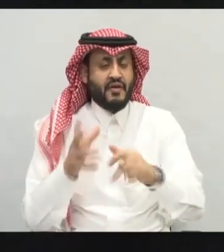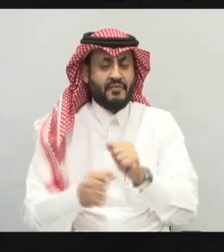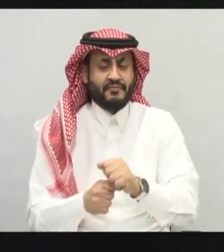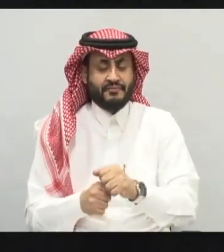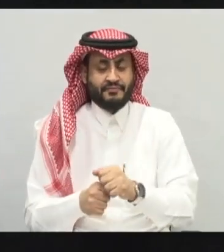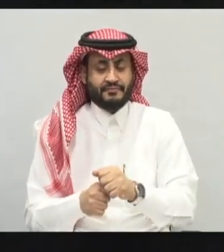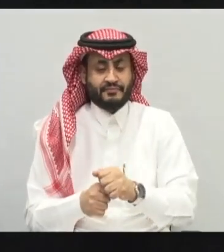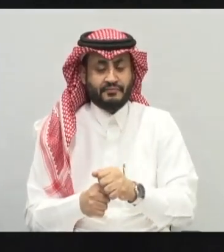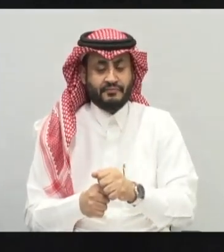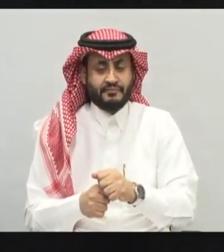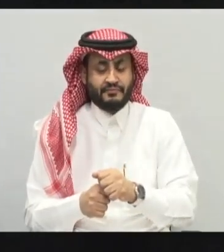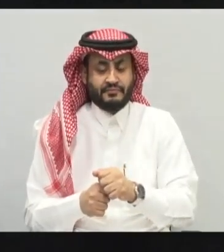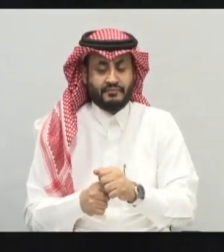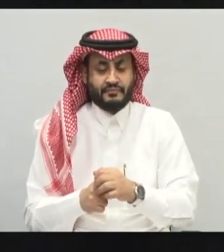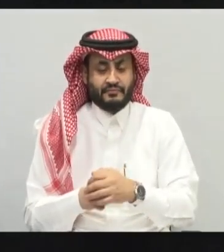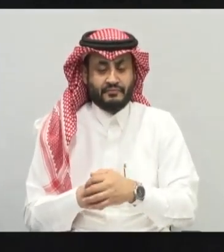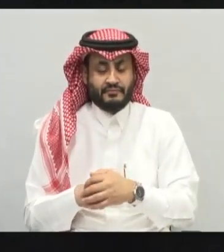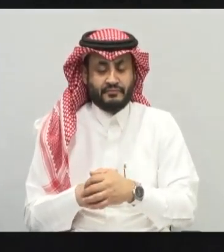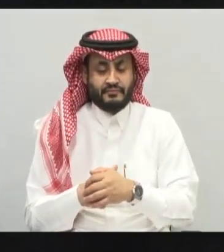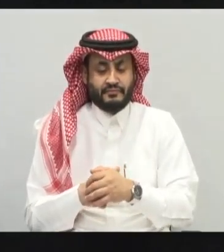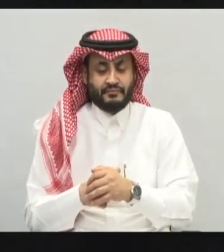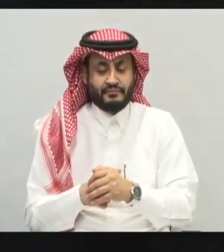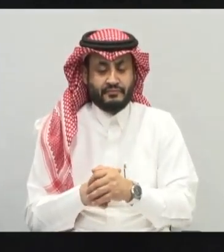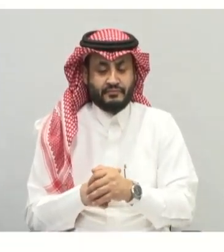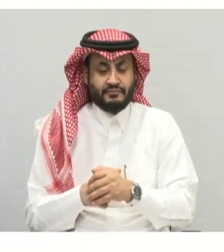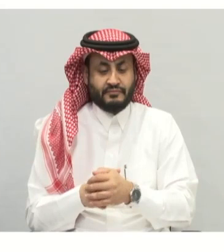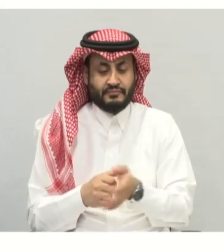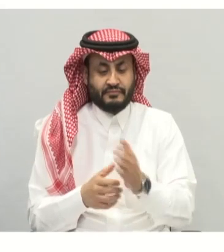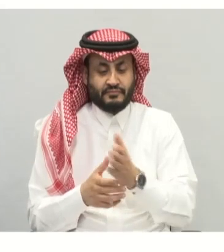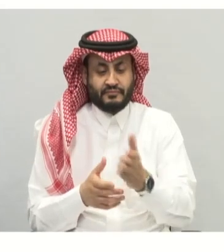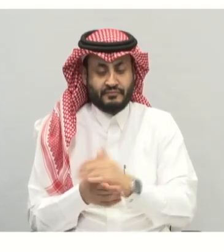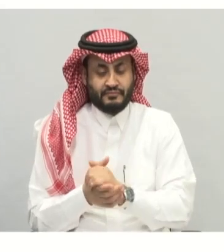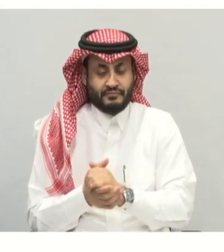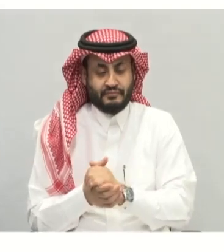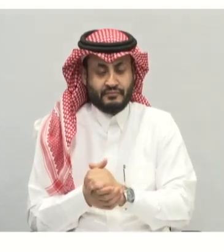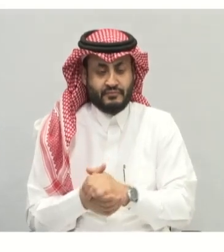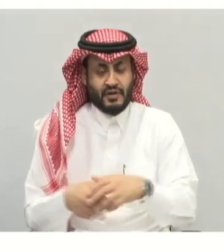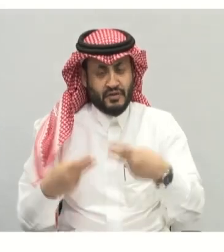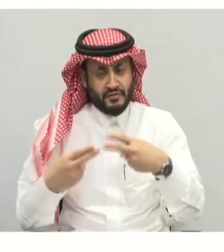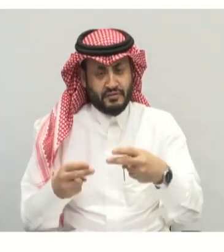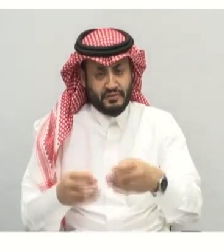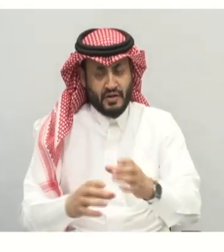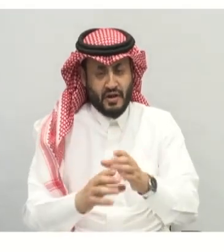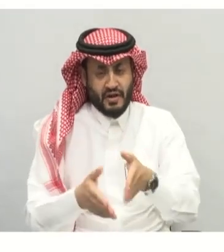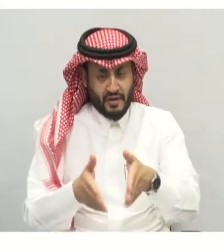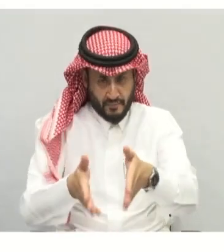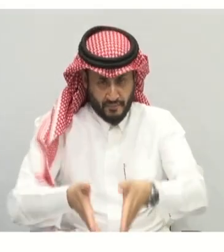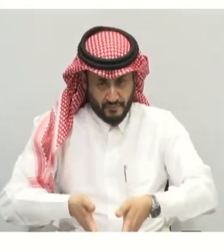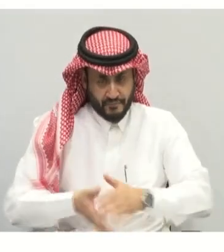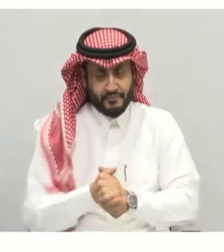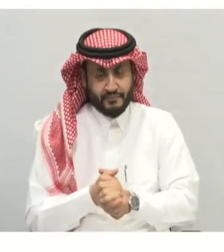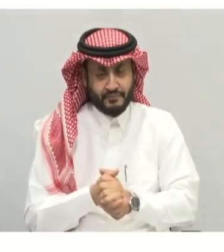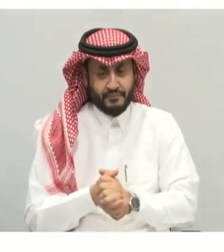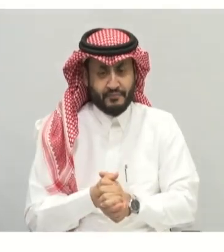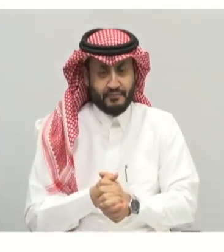here in our own country so we can say it is common to stand in line or